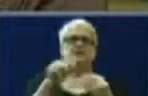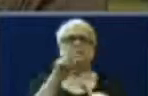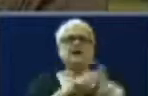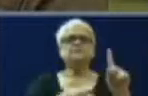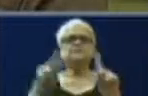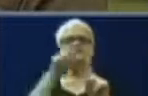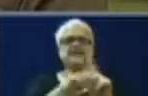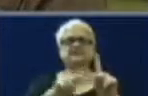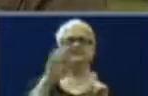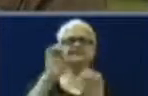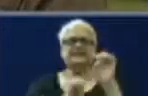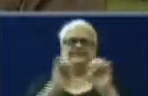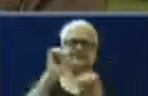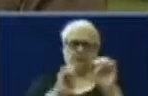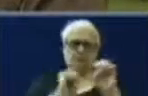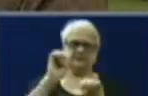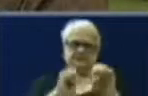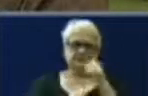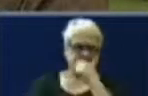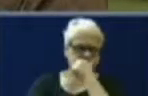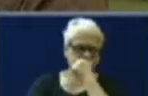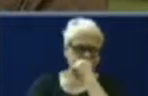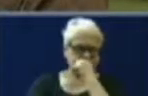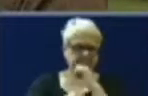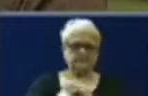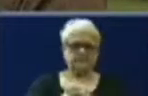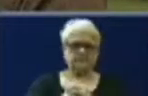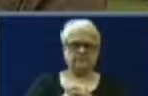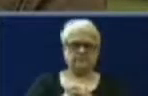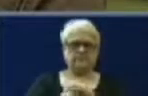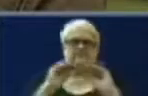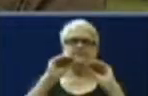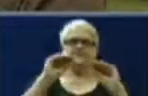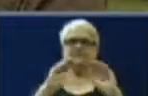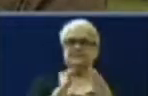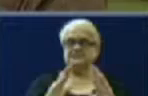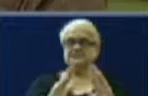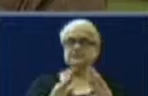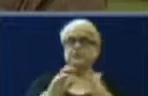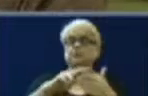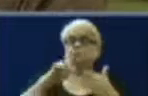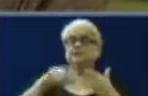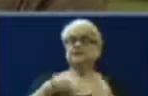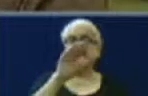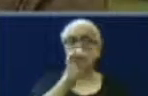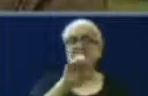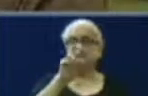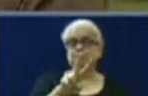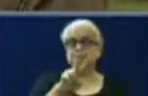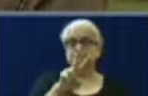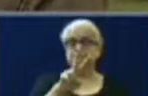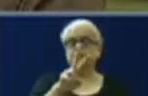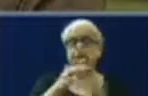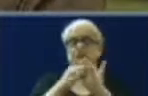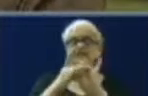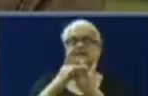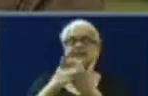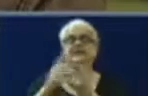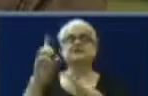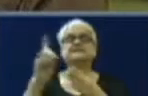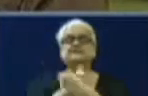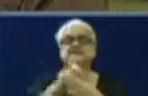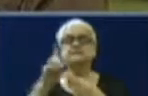observations and evaluations for teachers with resulting E2s written leading to discipline and possible